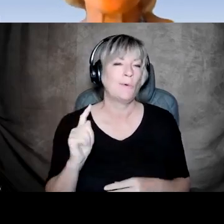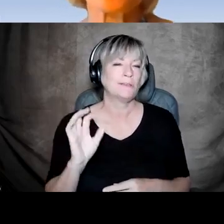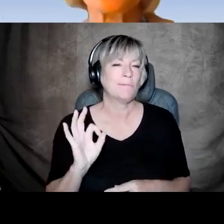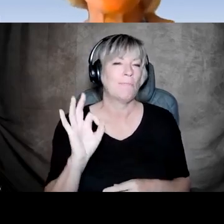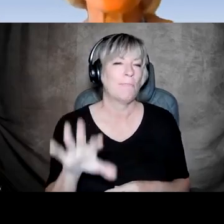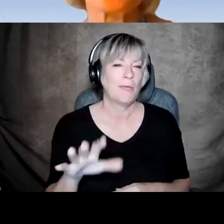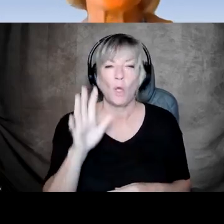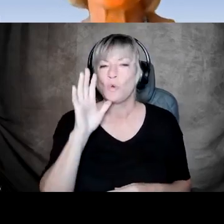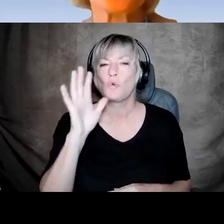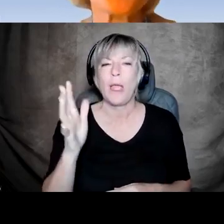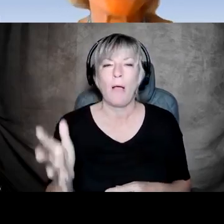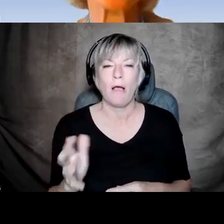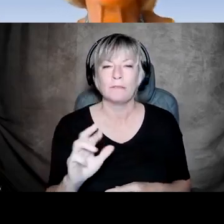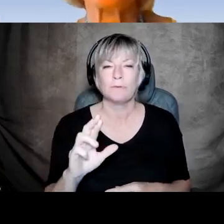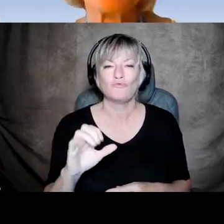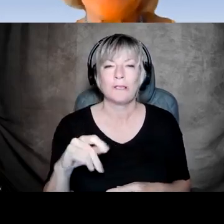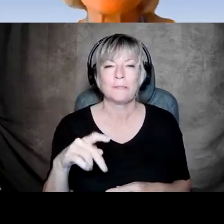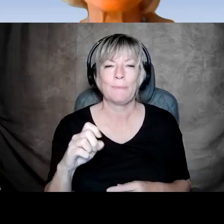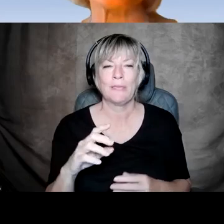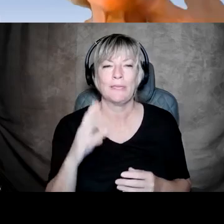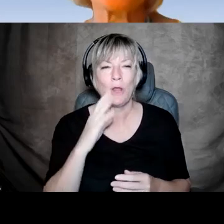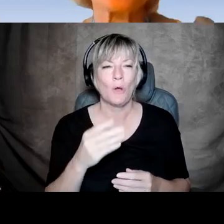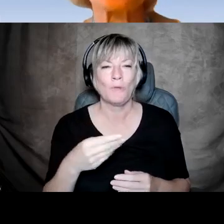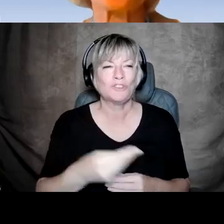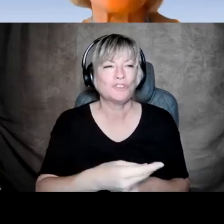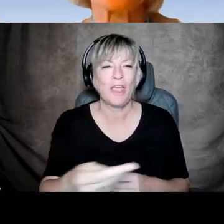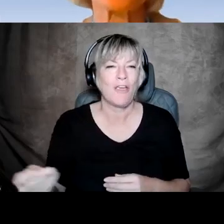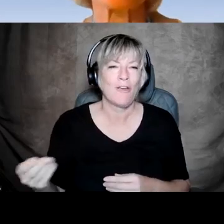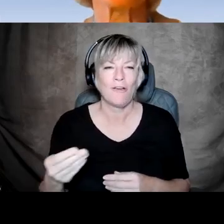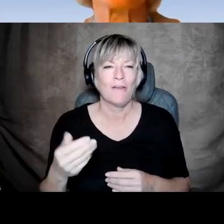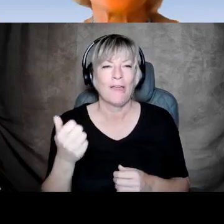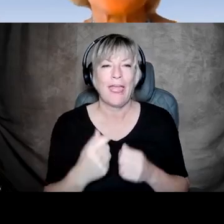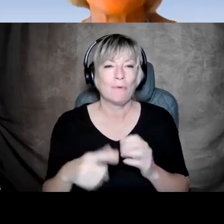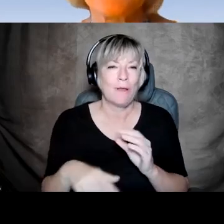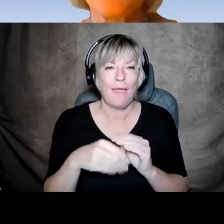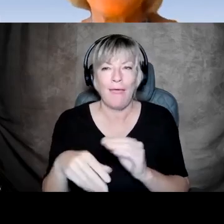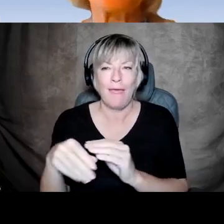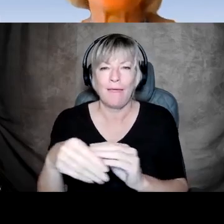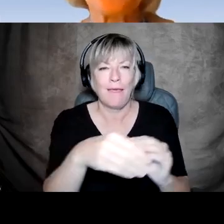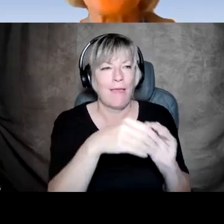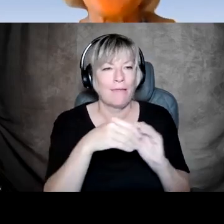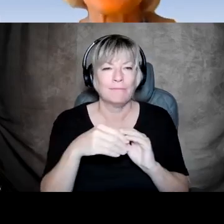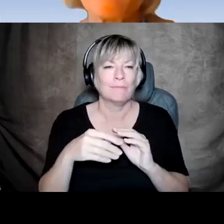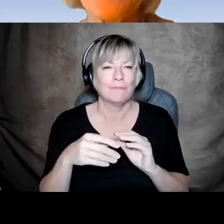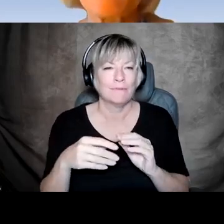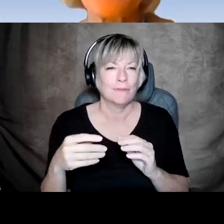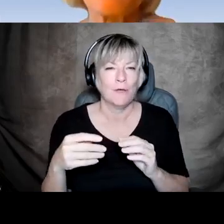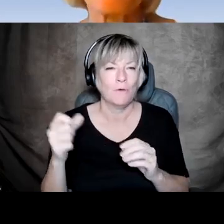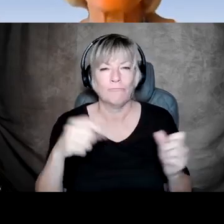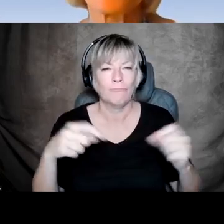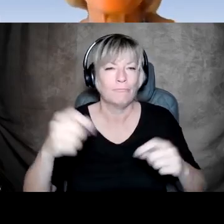grandma's recipe, how we sort of share and pass things, and everybody contributes something to really, really